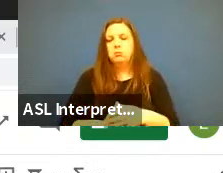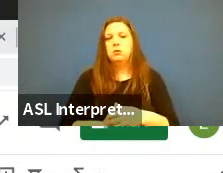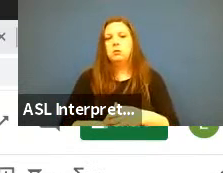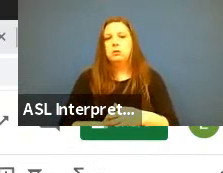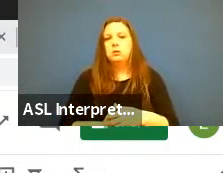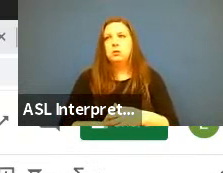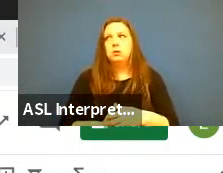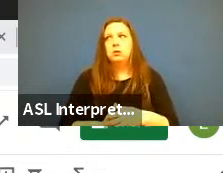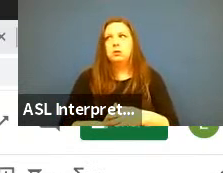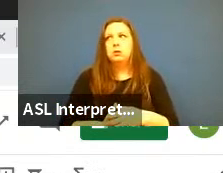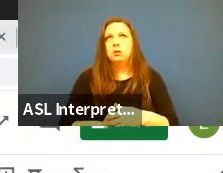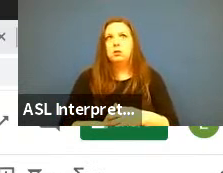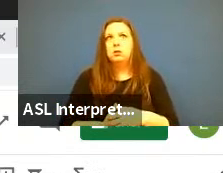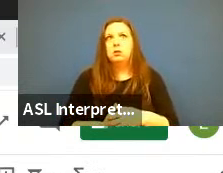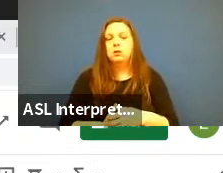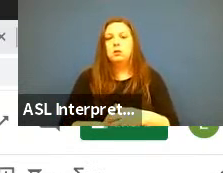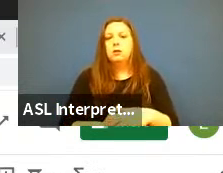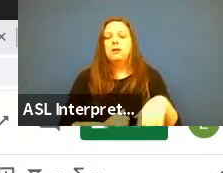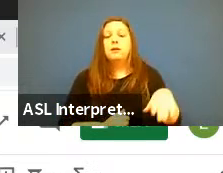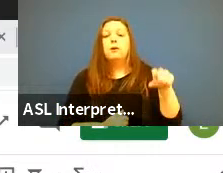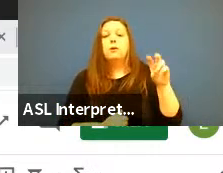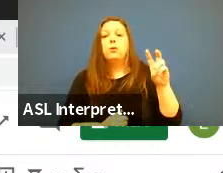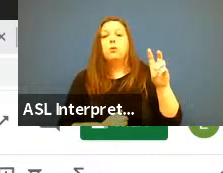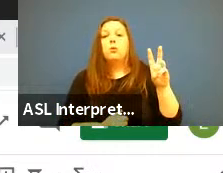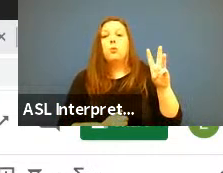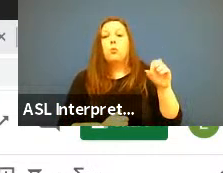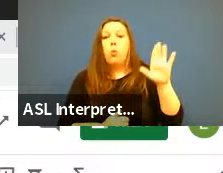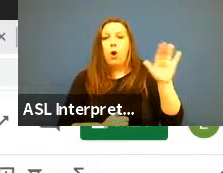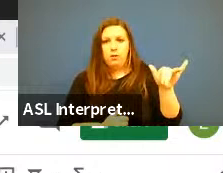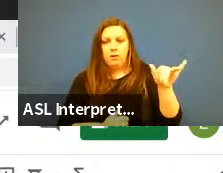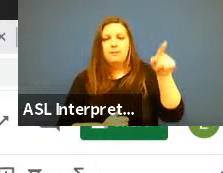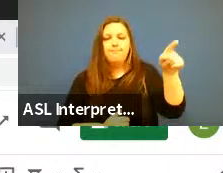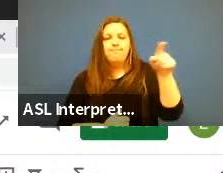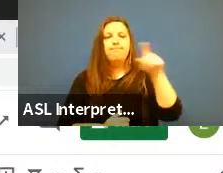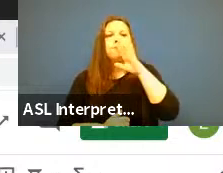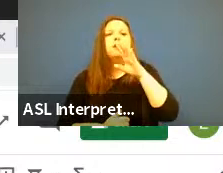So yes, I wanted to respond to what